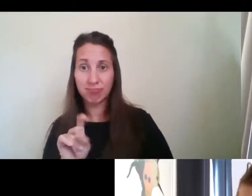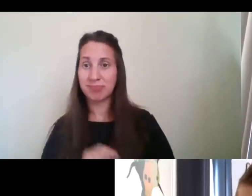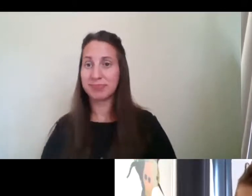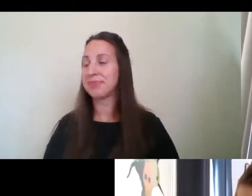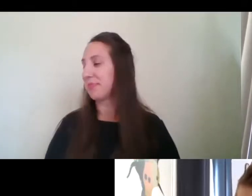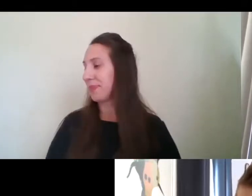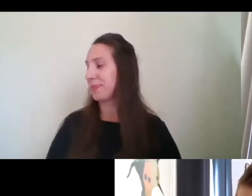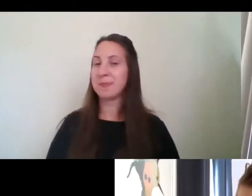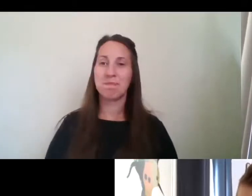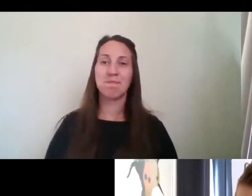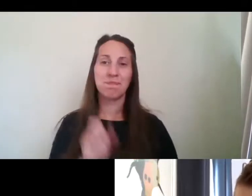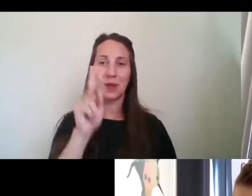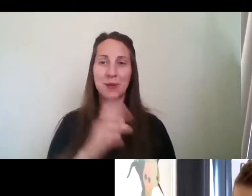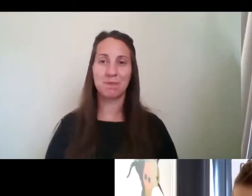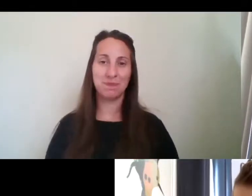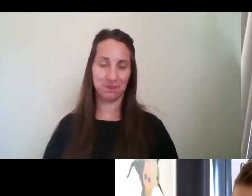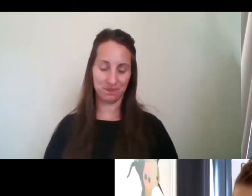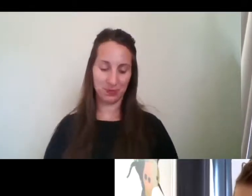Okay.